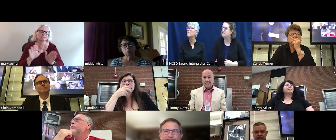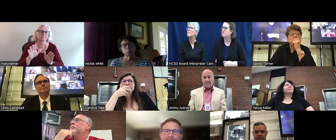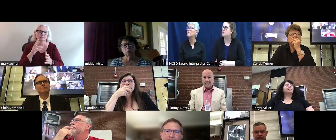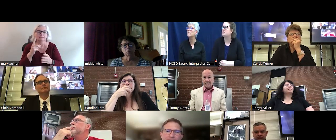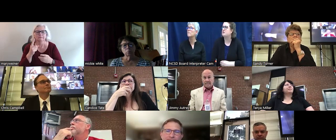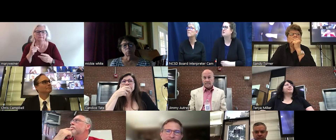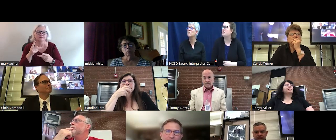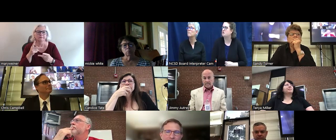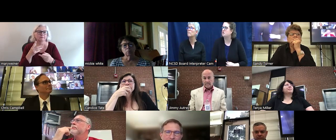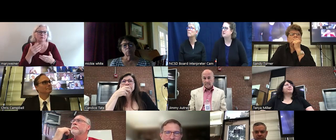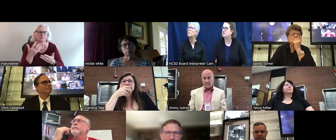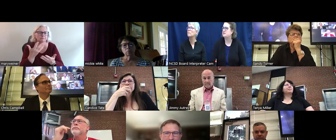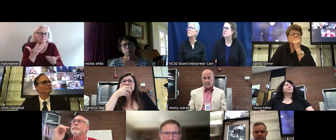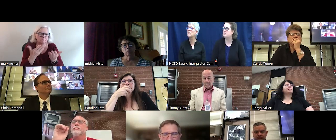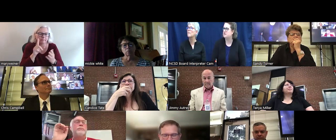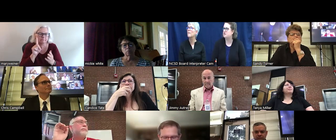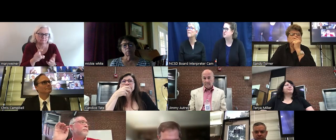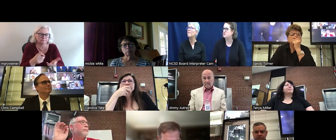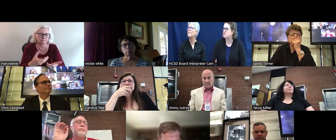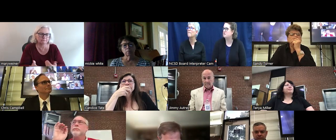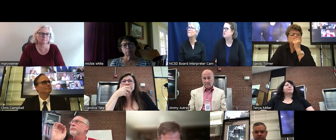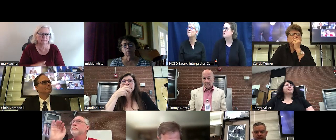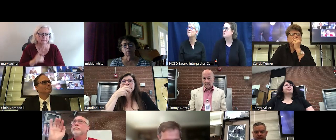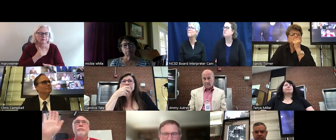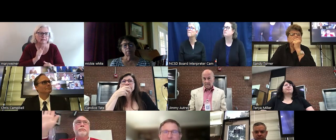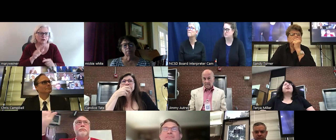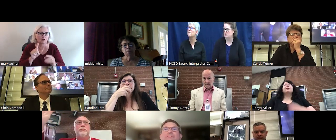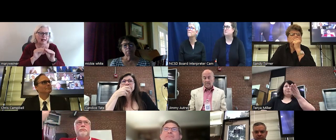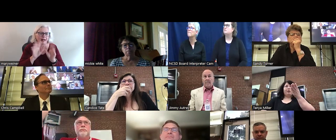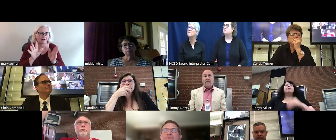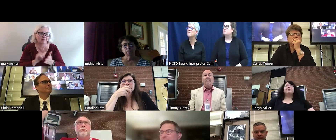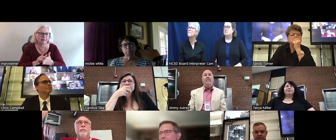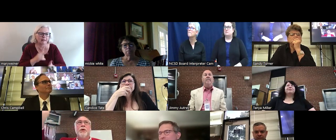as far as the contract positions?